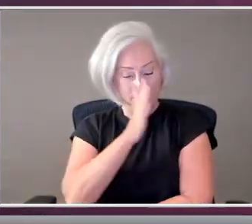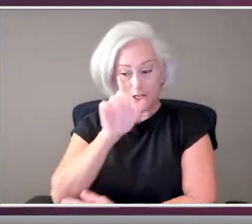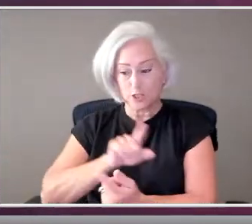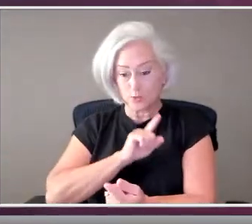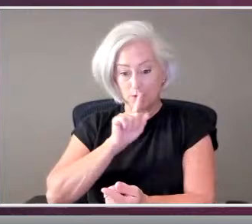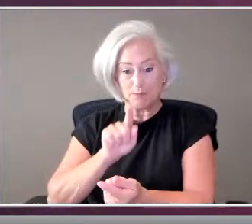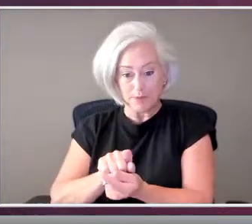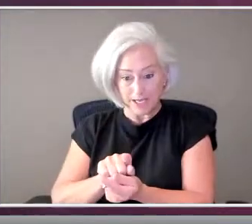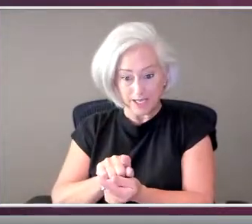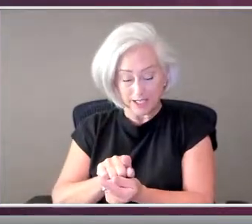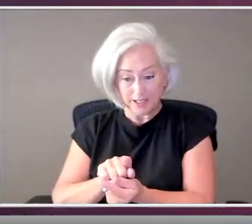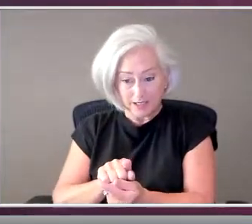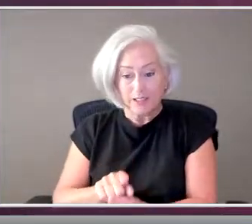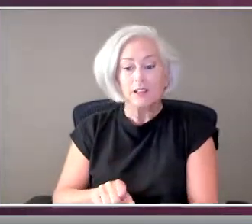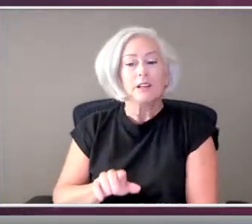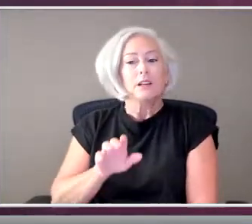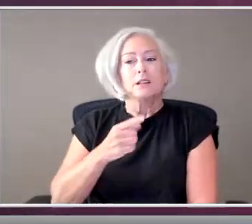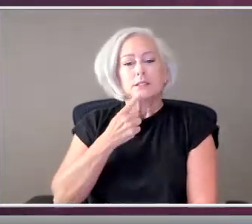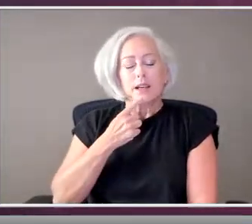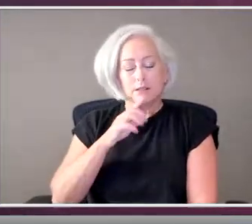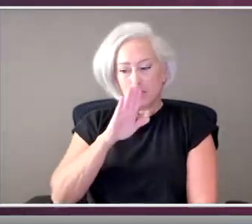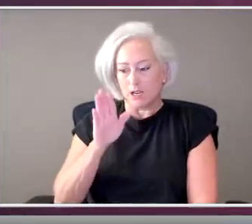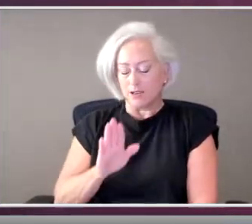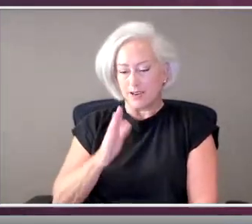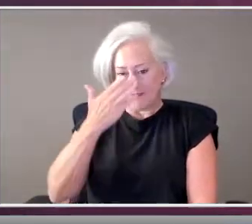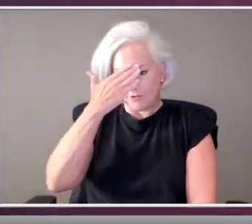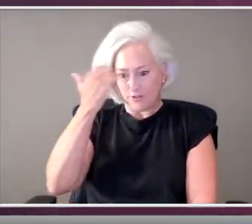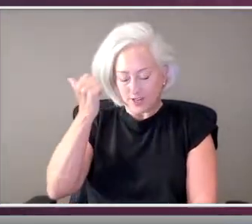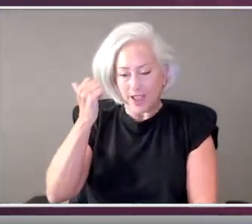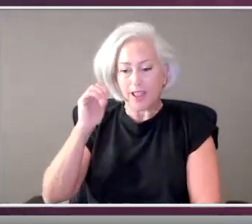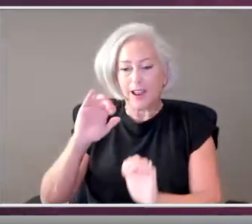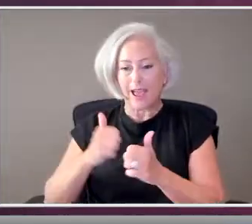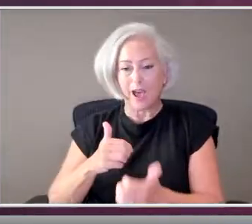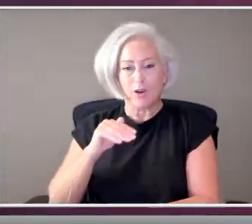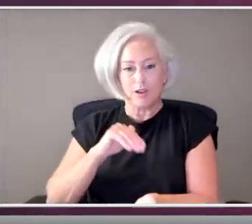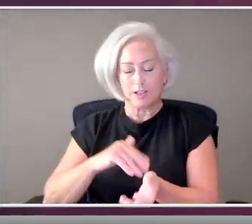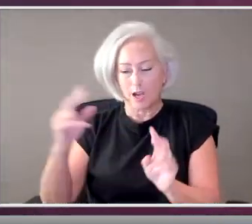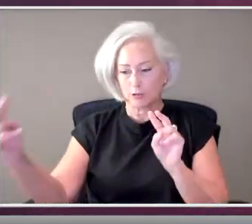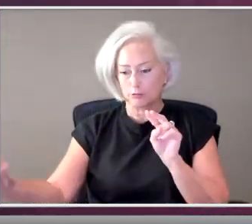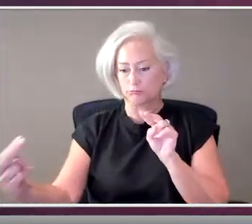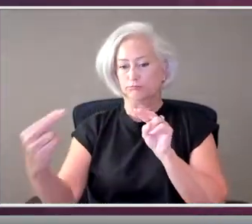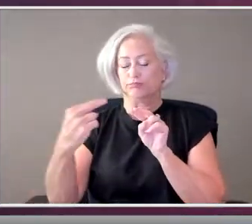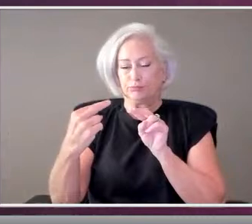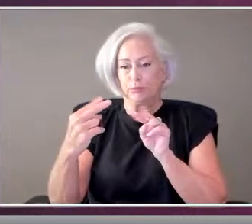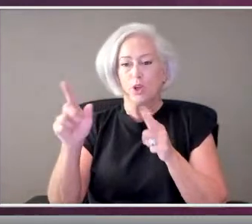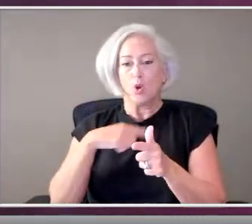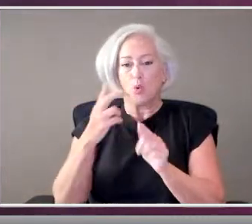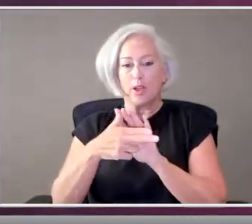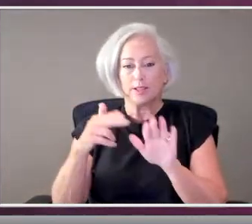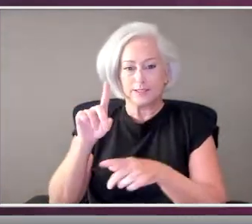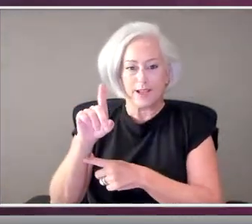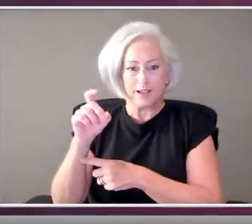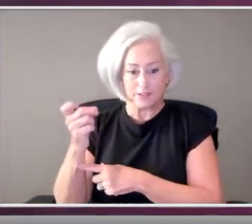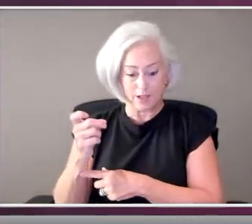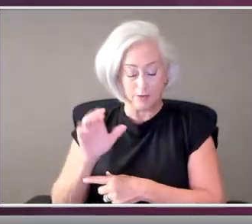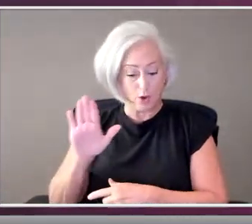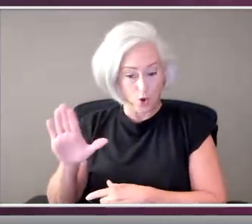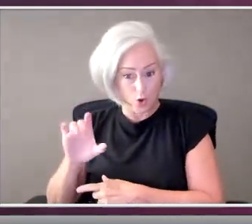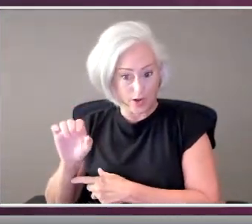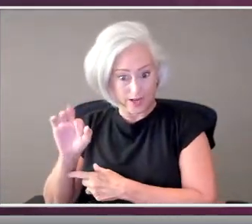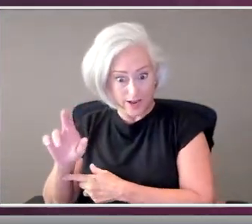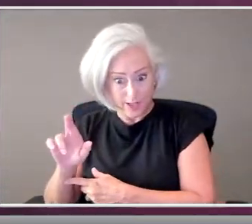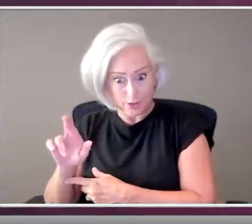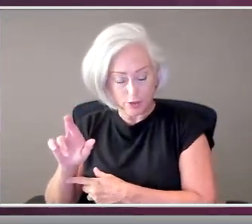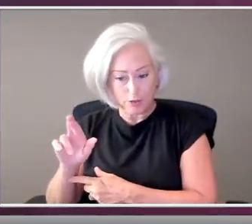doctor looked at her when she was diagnosed with breast cancer. The cancer was growing quickly, but Angela was quicker. As